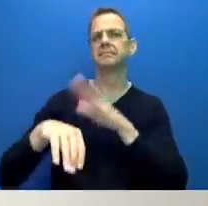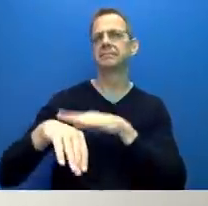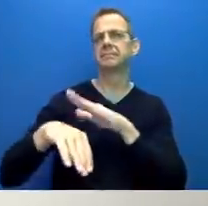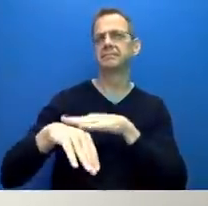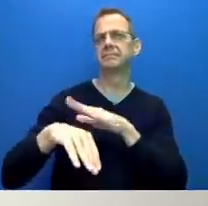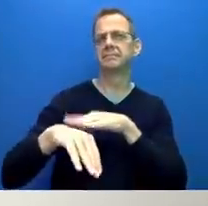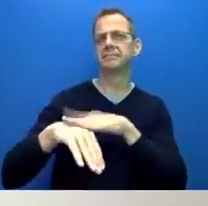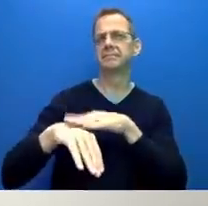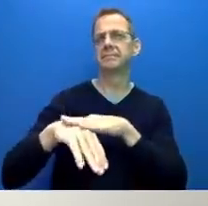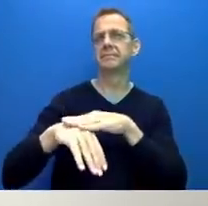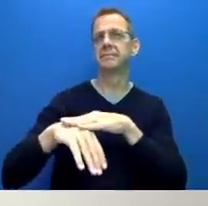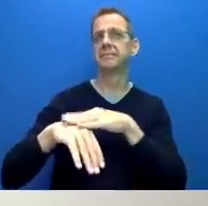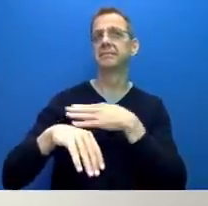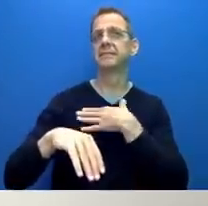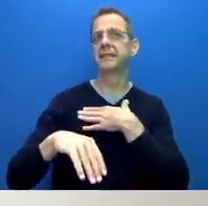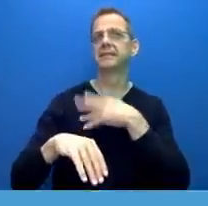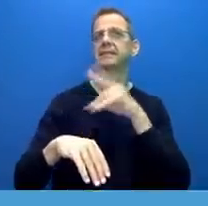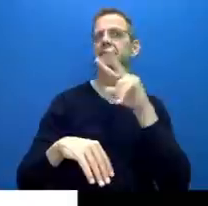momentarily.